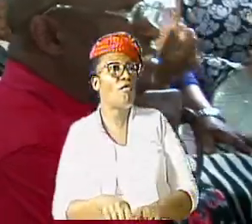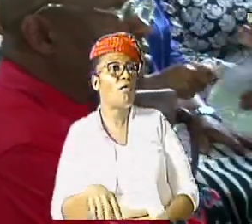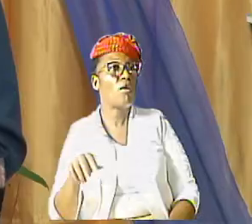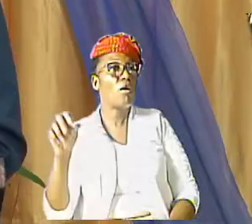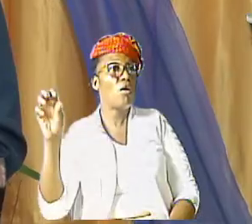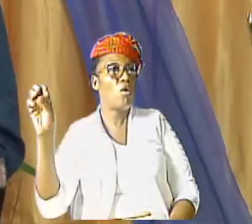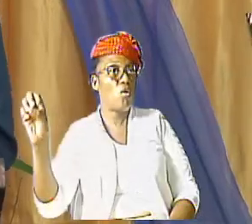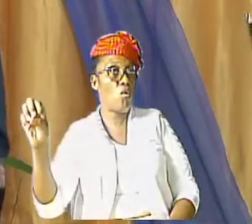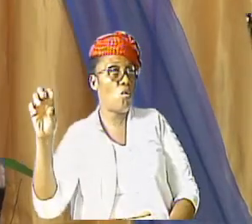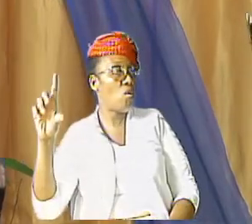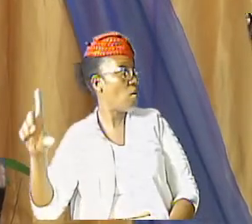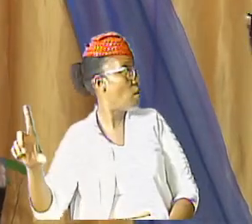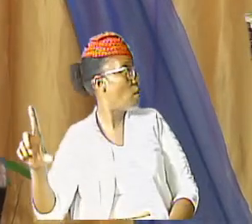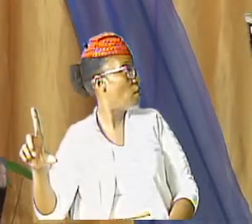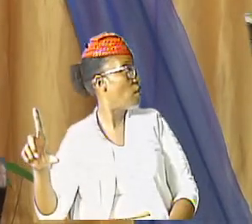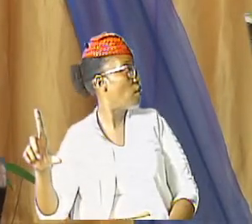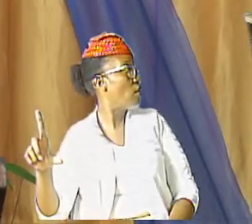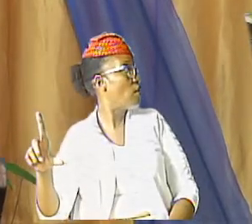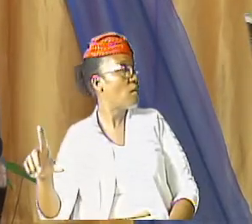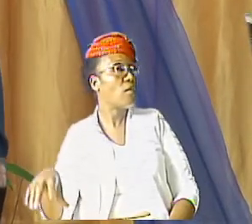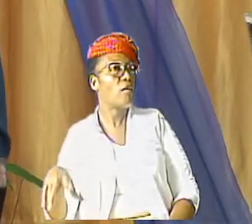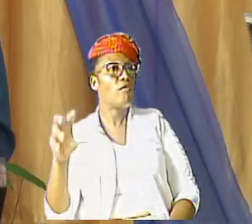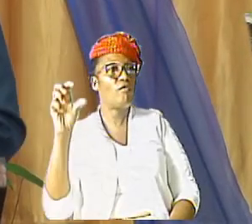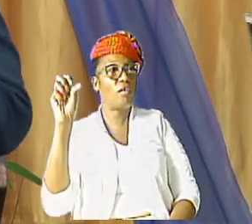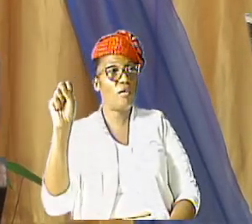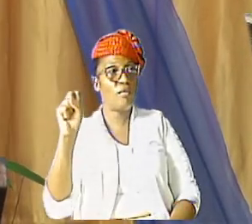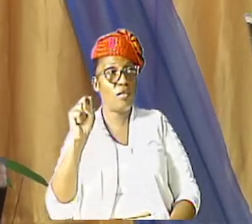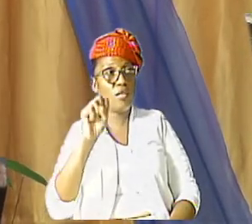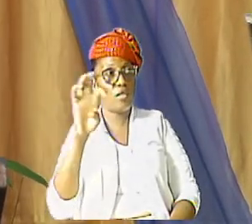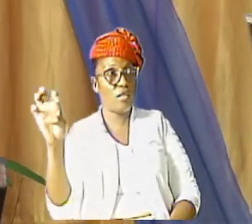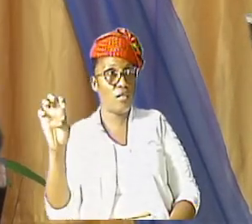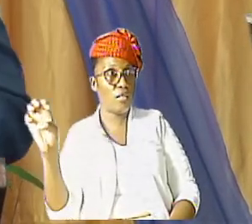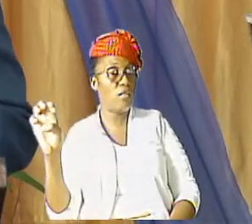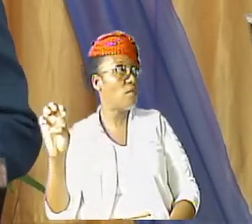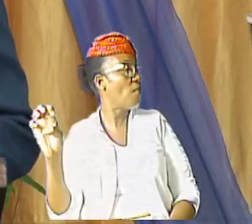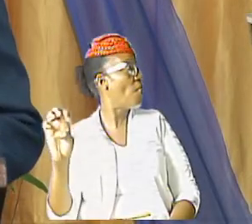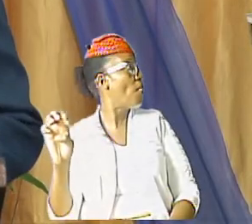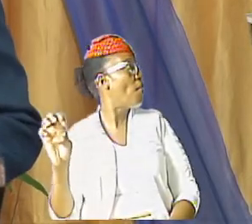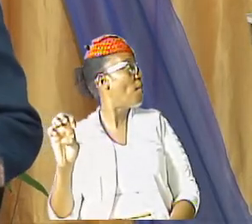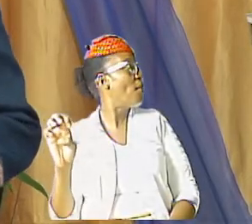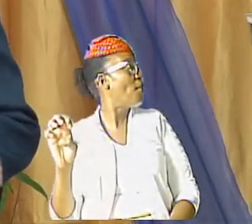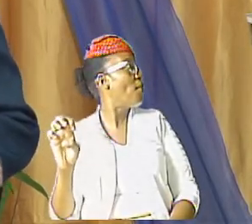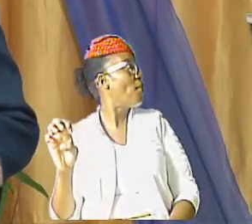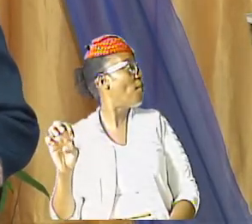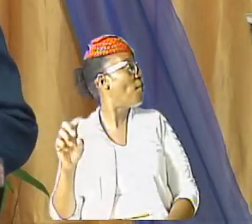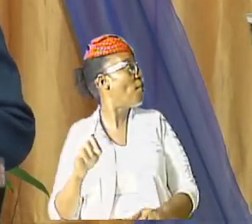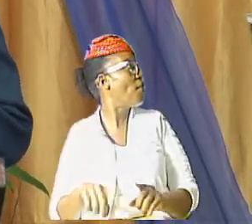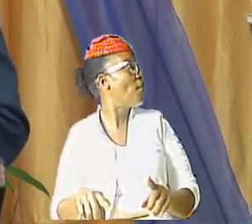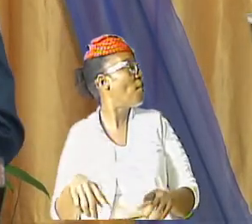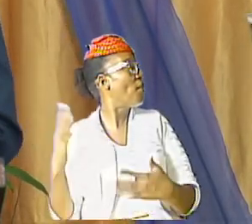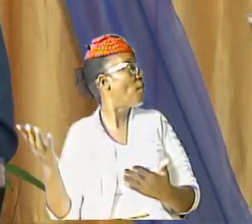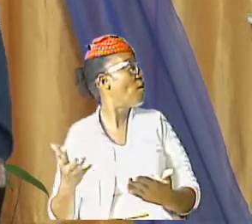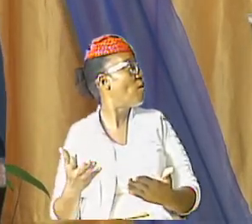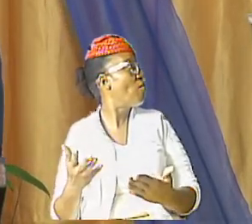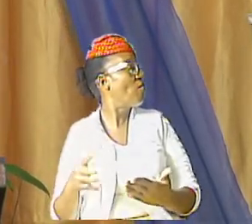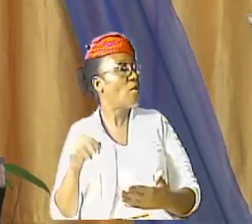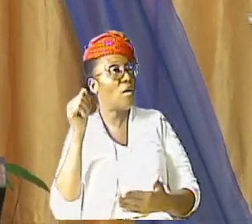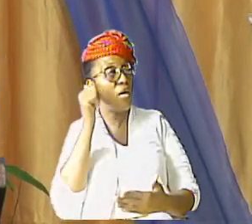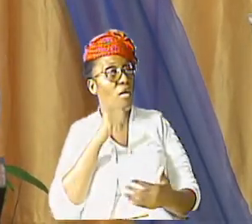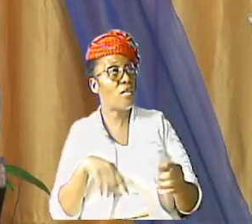Sister Kimberly from St. Elizabeth. Is which plane you take? I'm going to hear so. Then she has brought along Sister